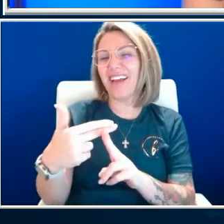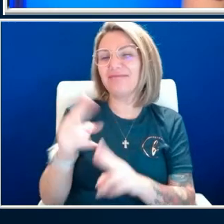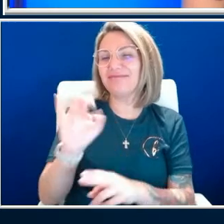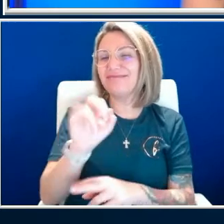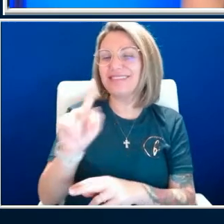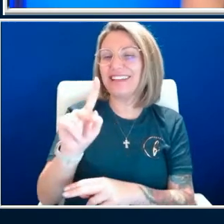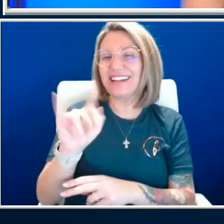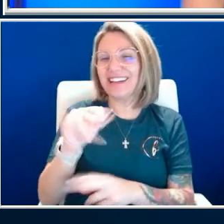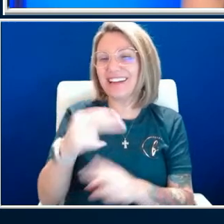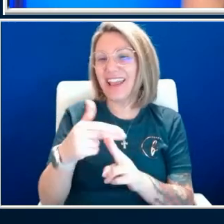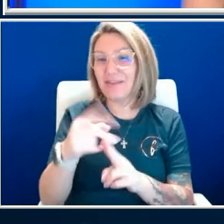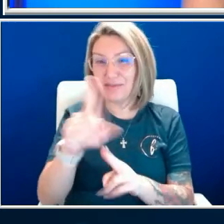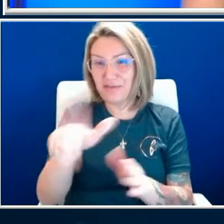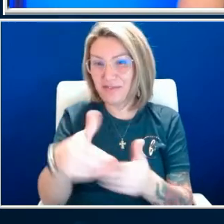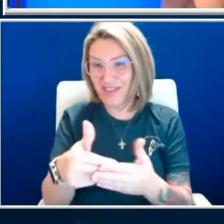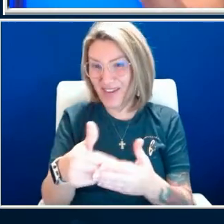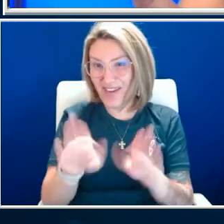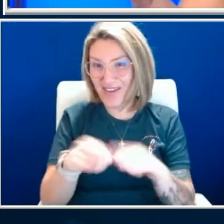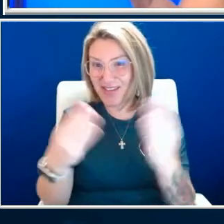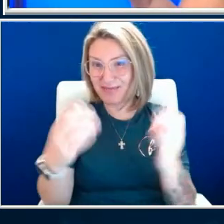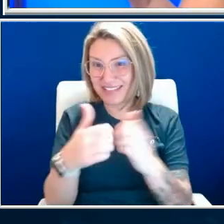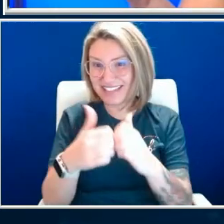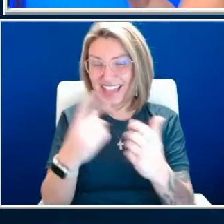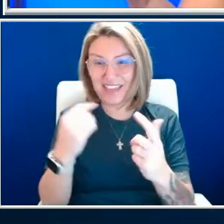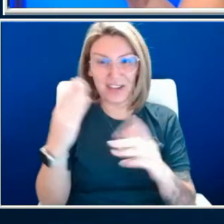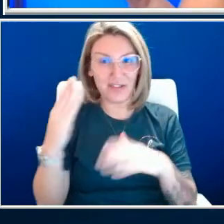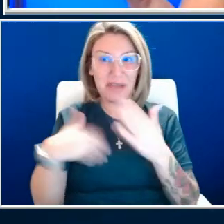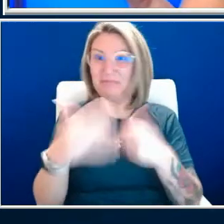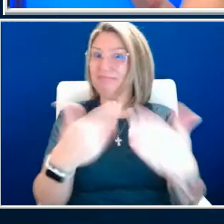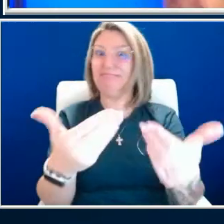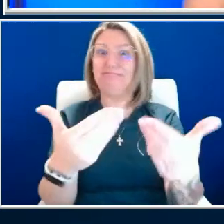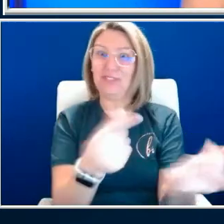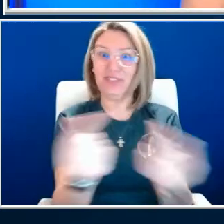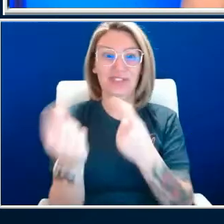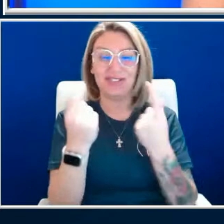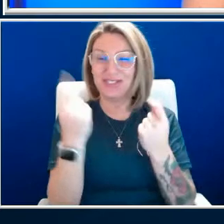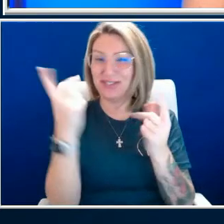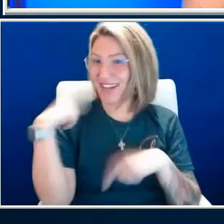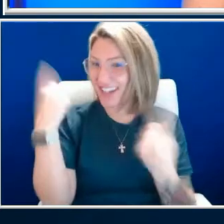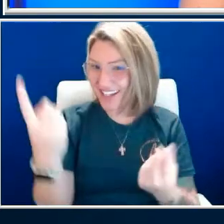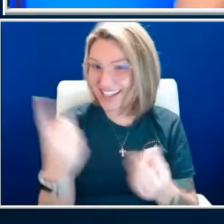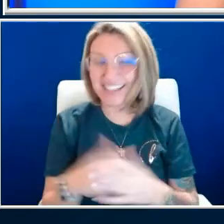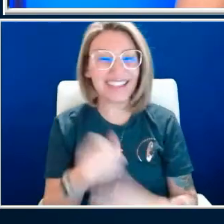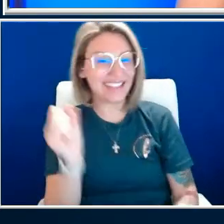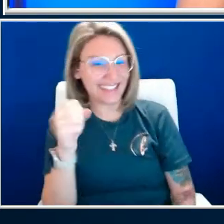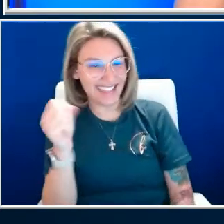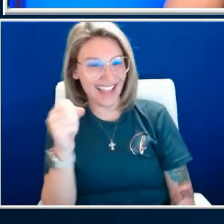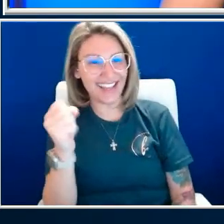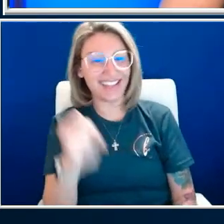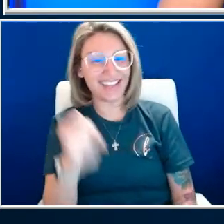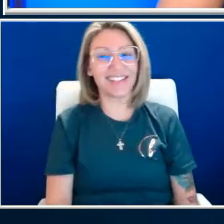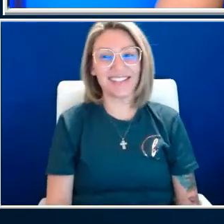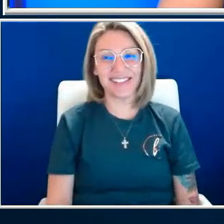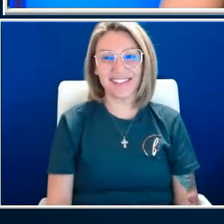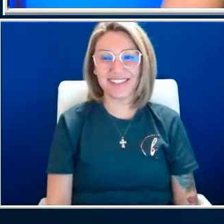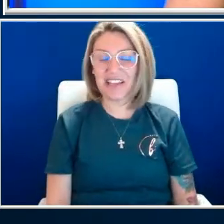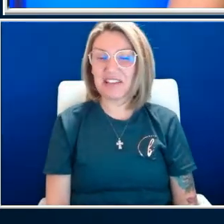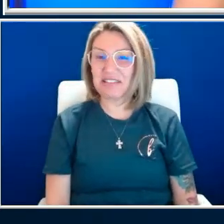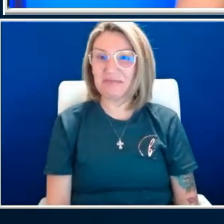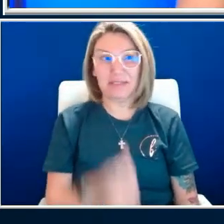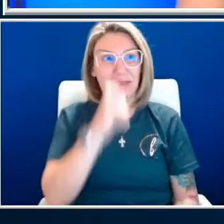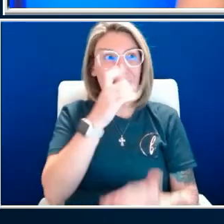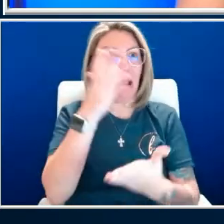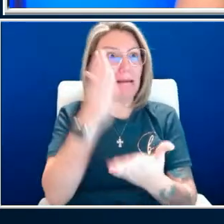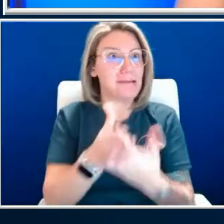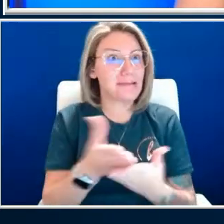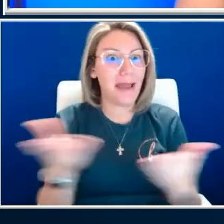together? Yes. And you've been going and doing stuff ever since? Yes, I have. Going nonstop.